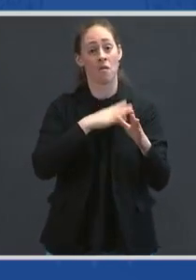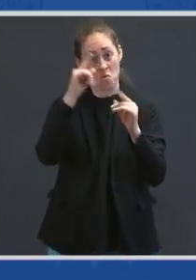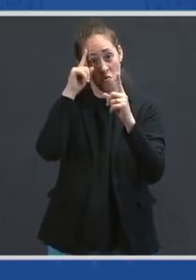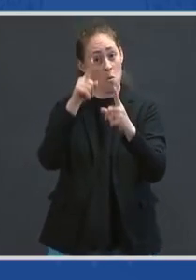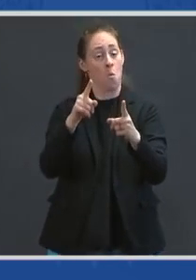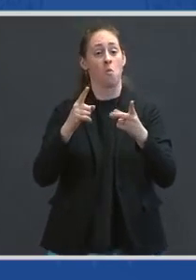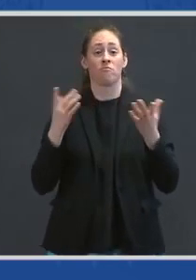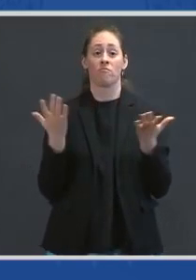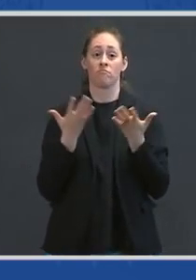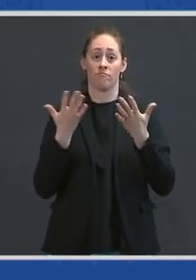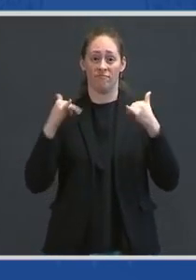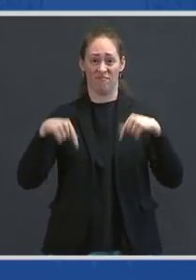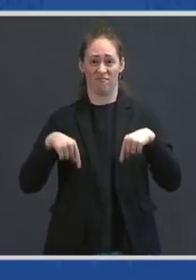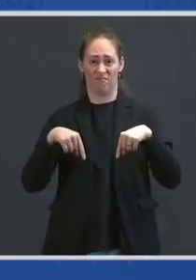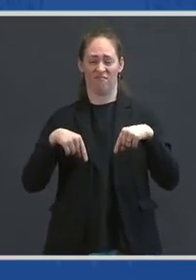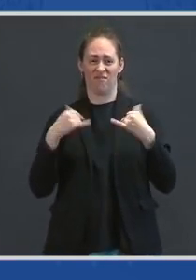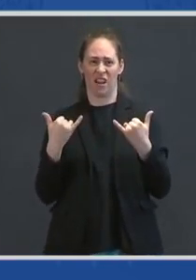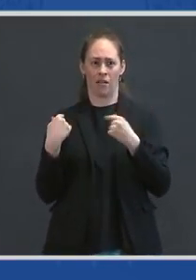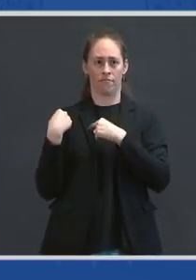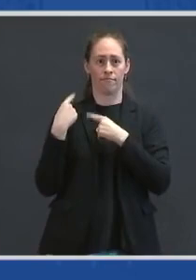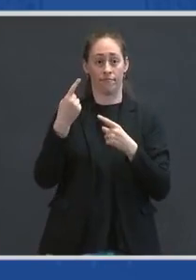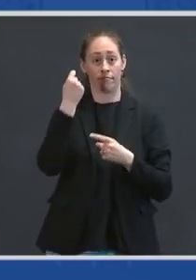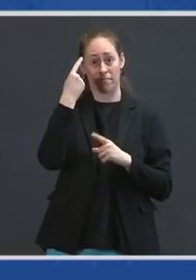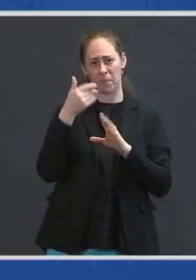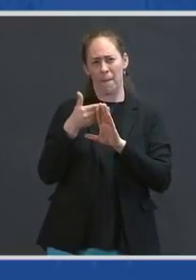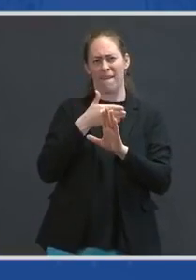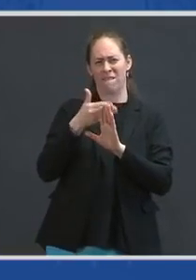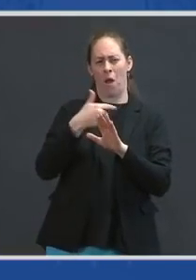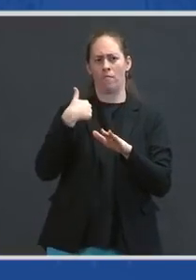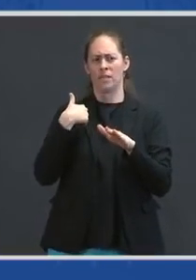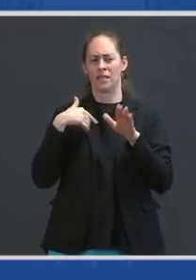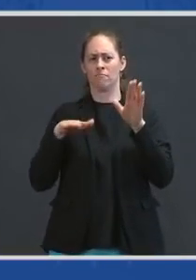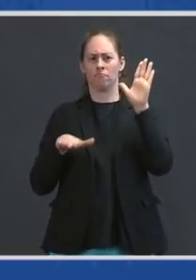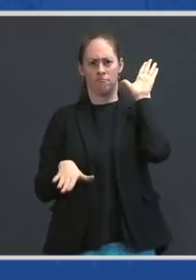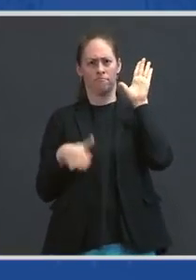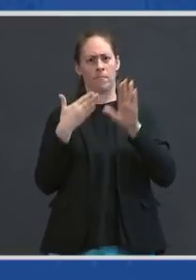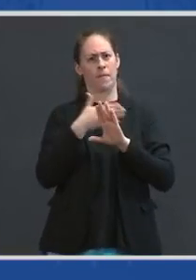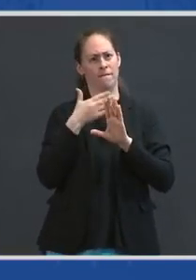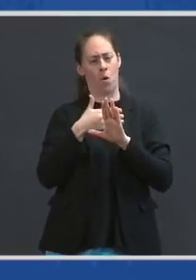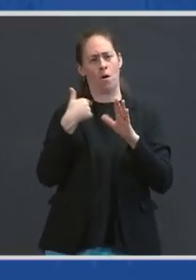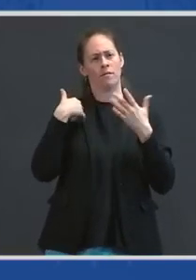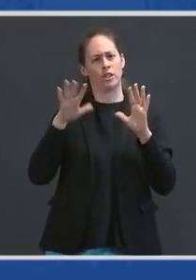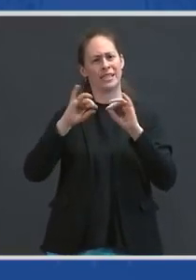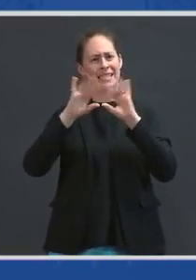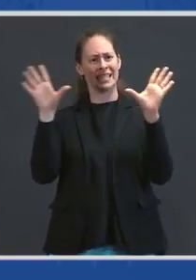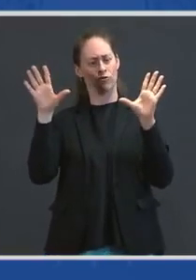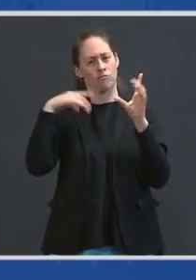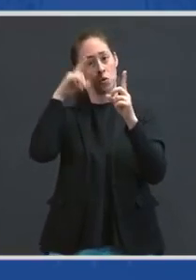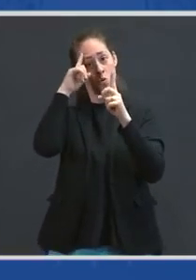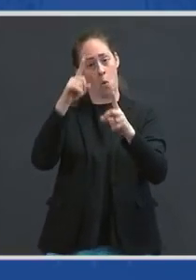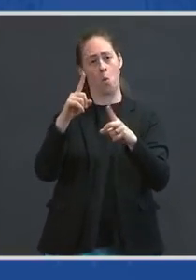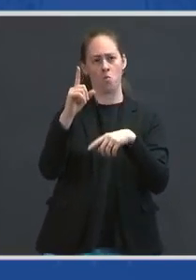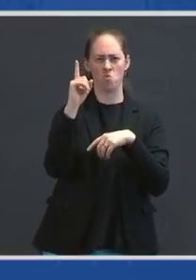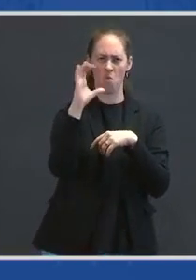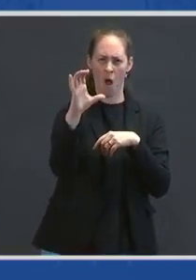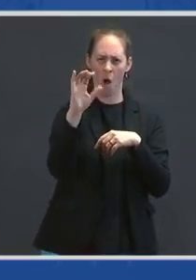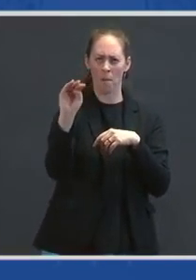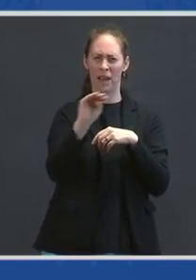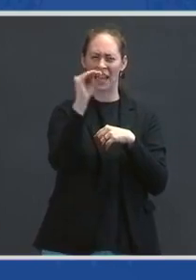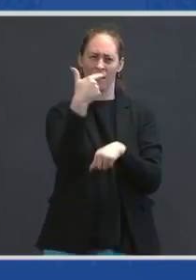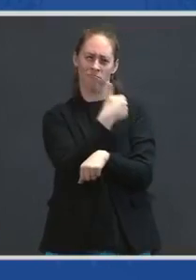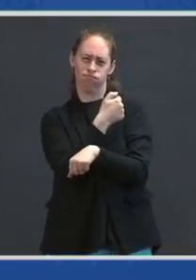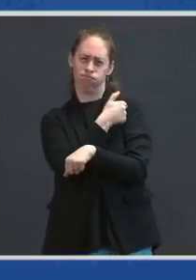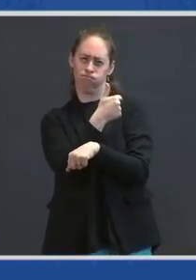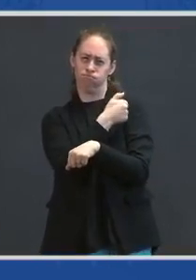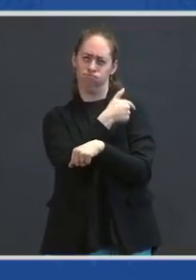just before I was sworn in, I indicated that my goal was to get 100 million COVID vaccine shots in people's arms in